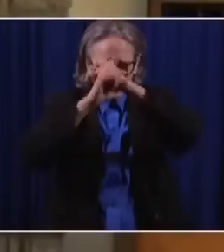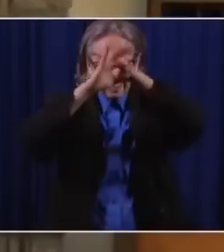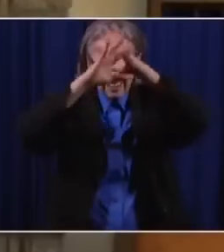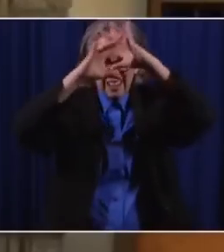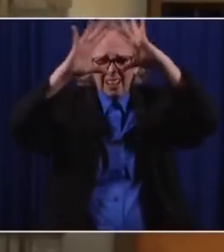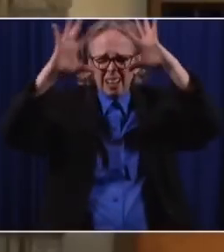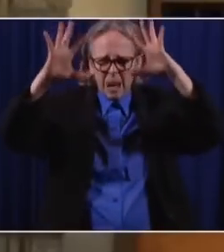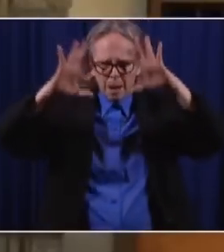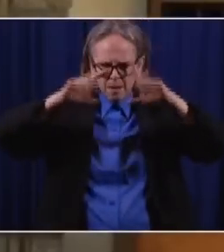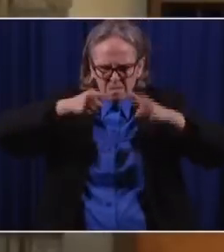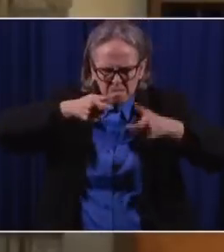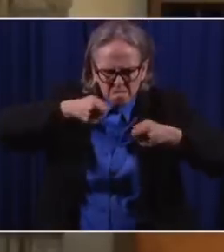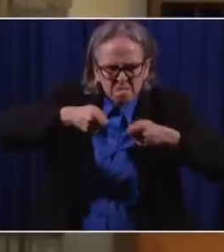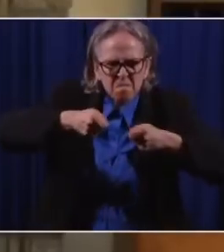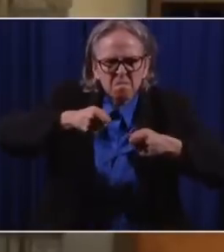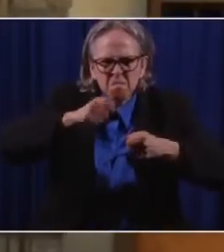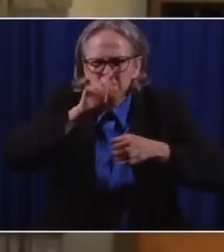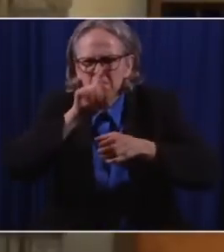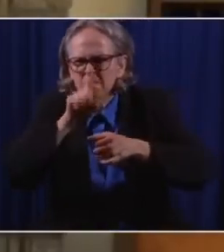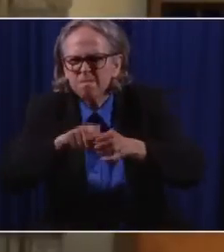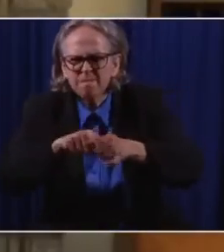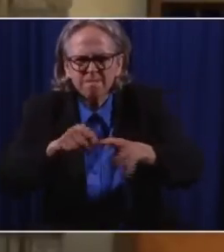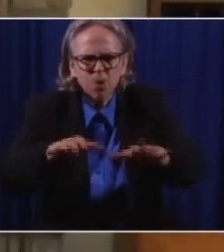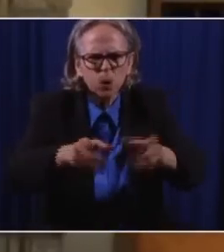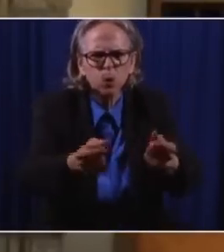But the public can, people can.